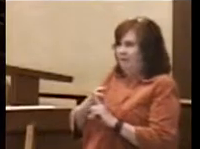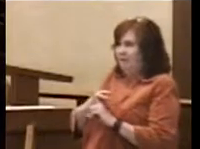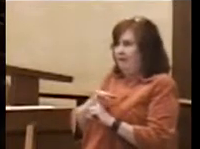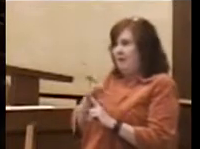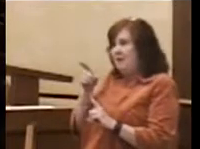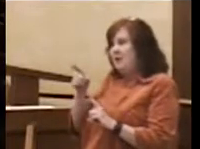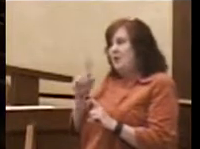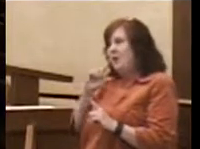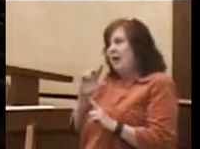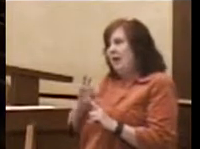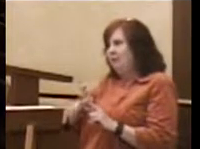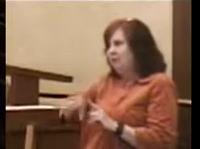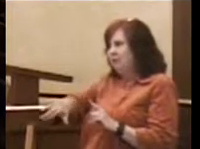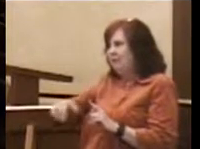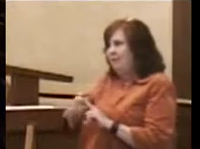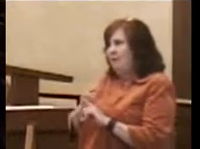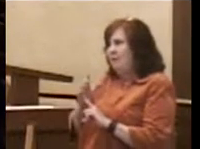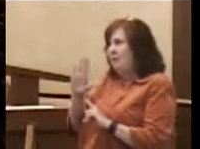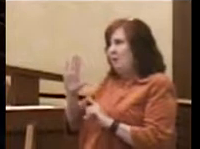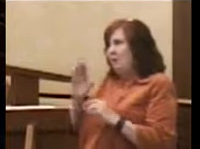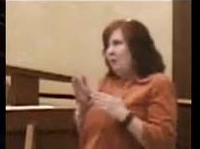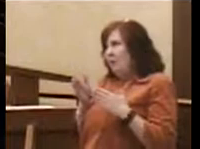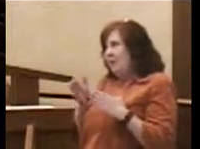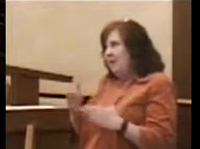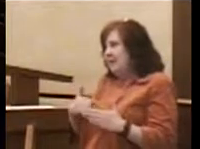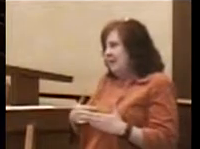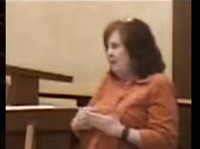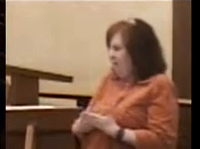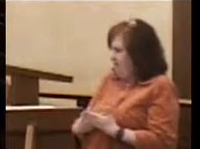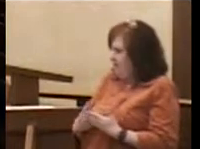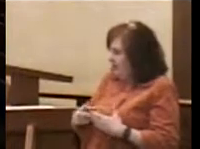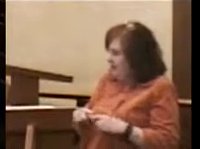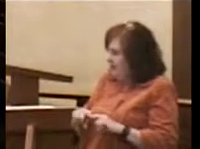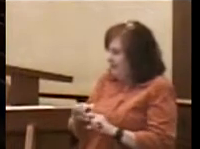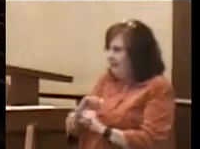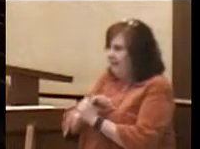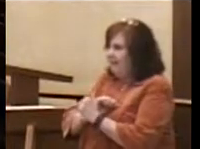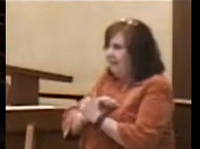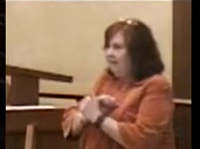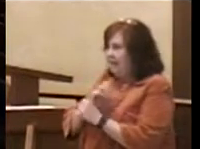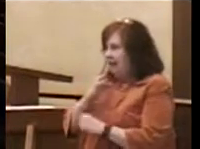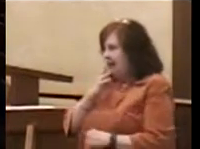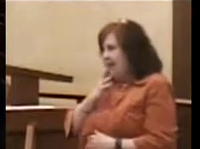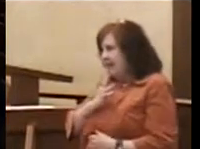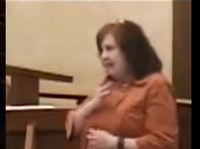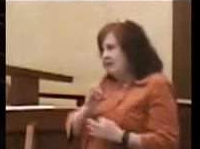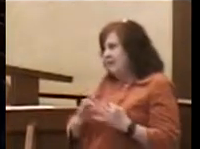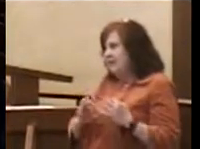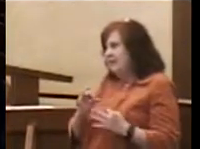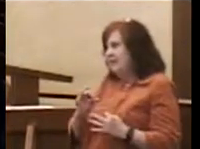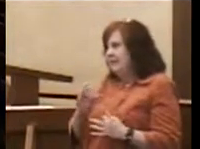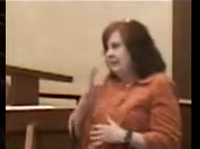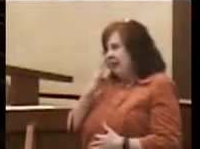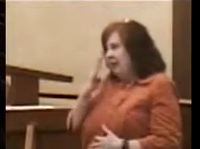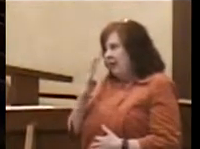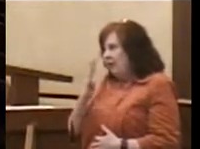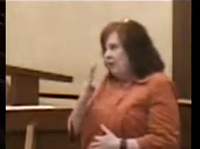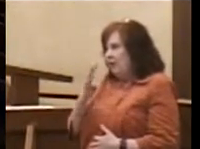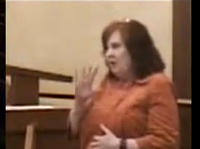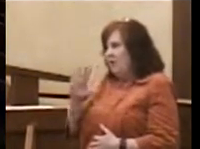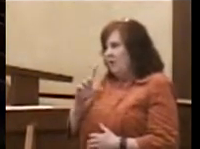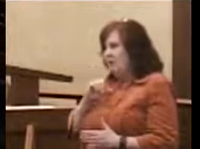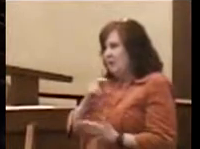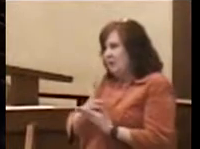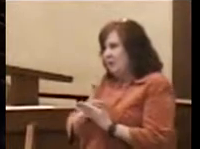and turned aside from your way. We fail in love, neglect justice, and ignore your truth.